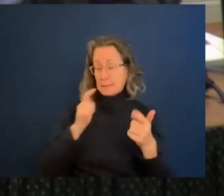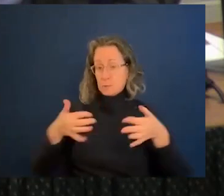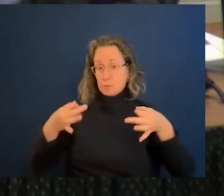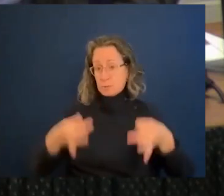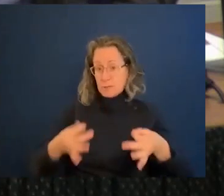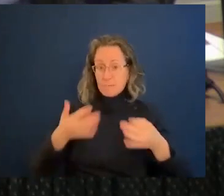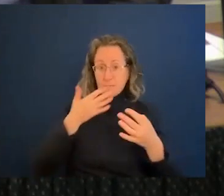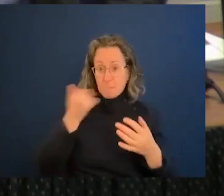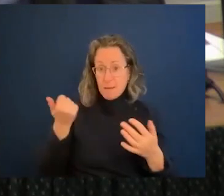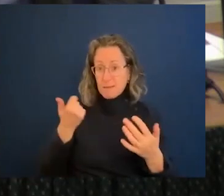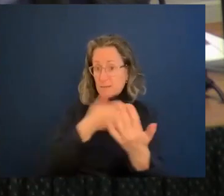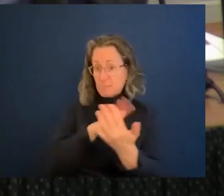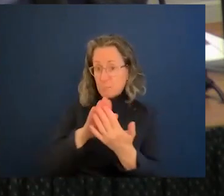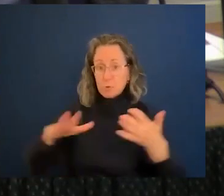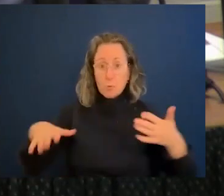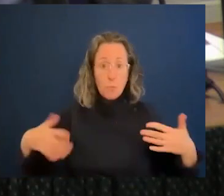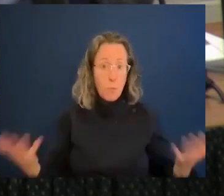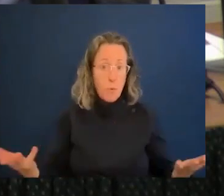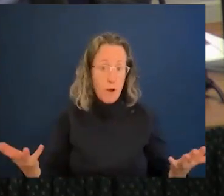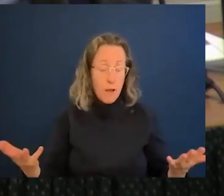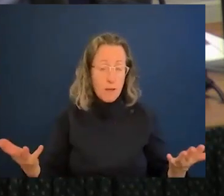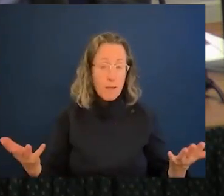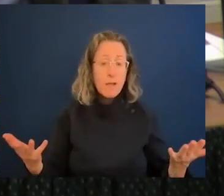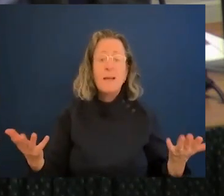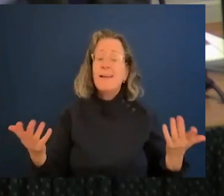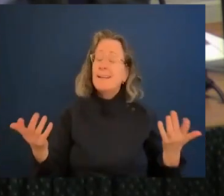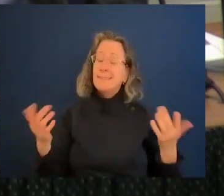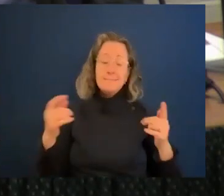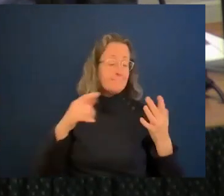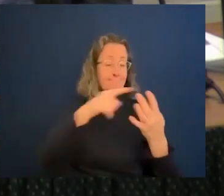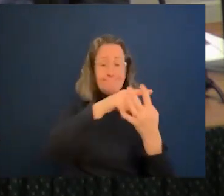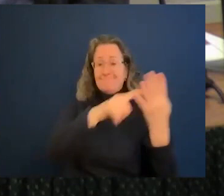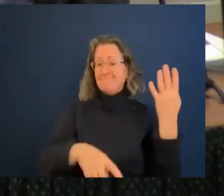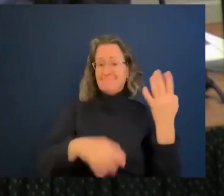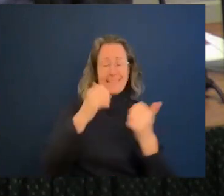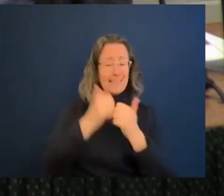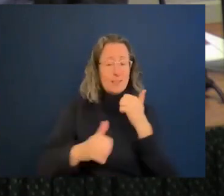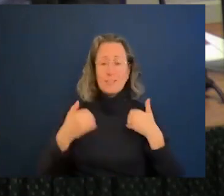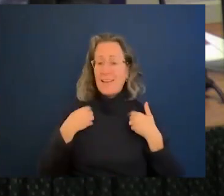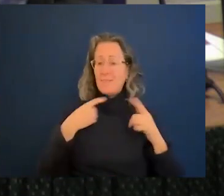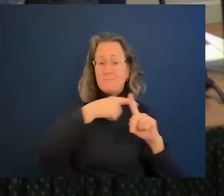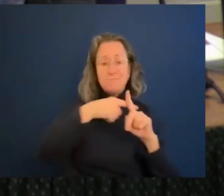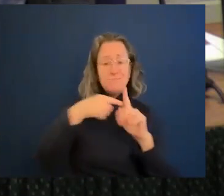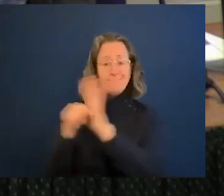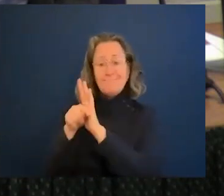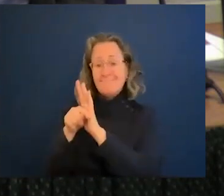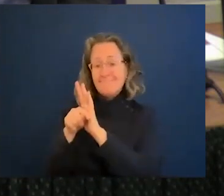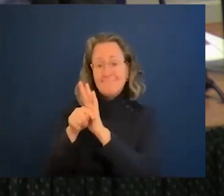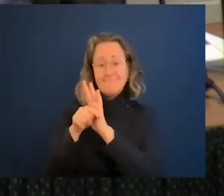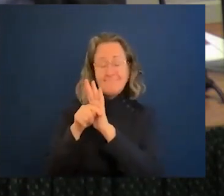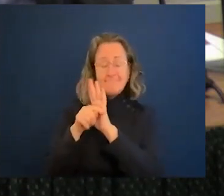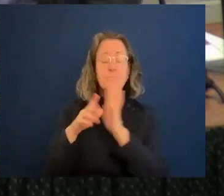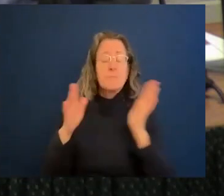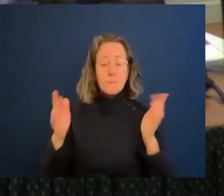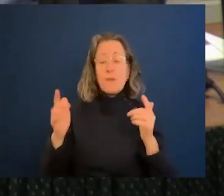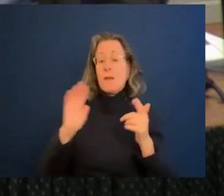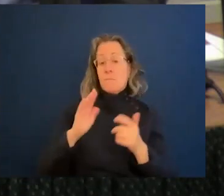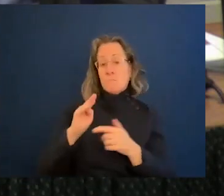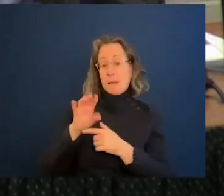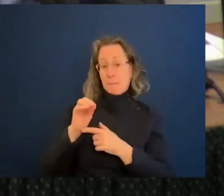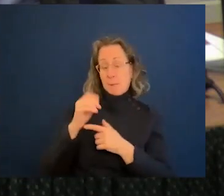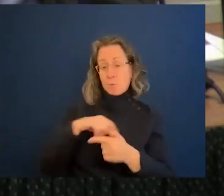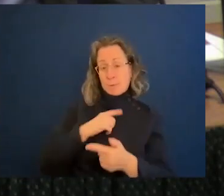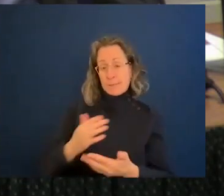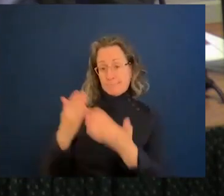complicated and it involves trade-offs we suggested in the memo a goal of landing